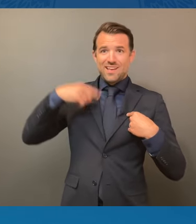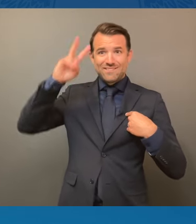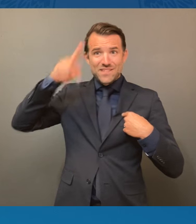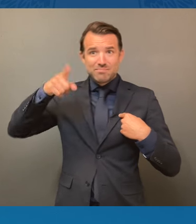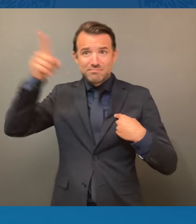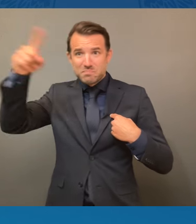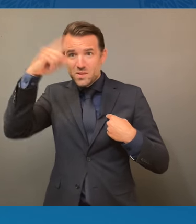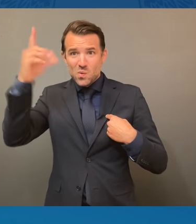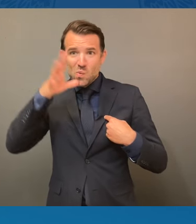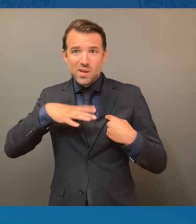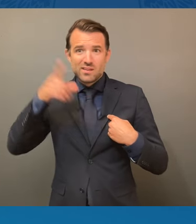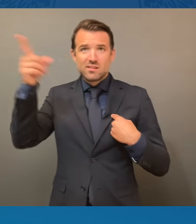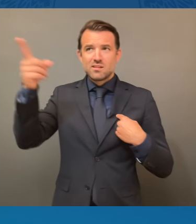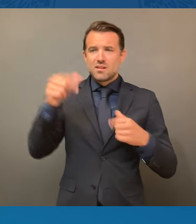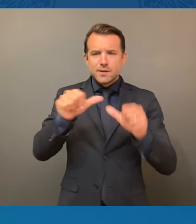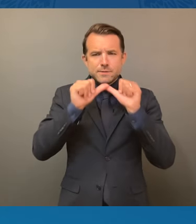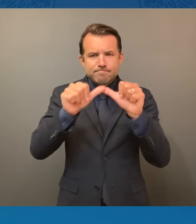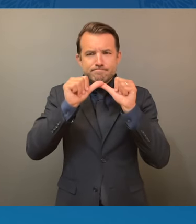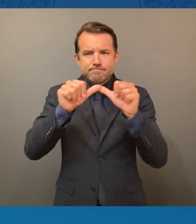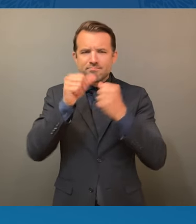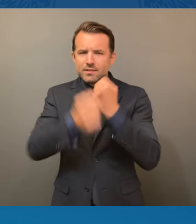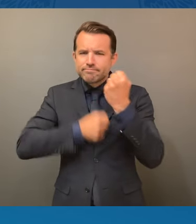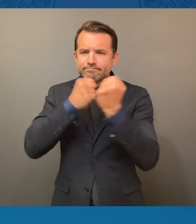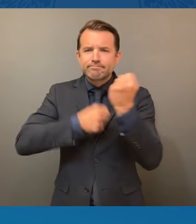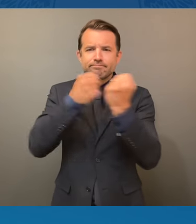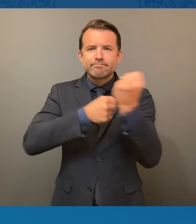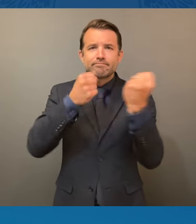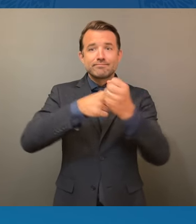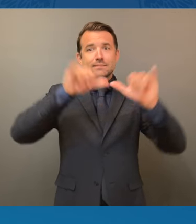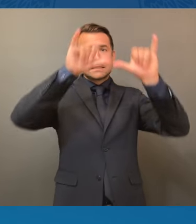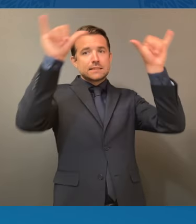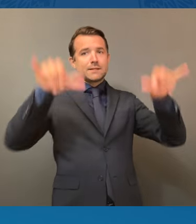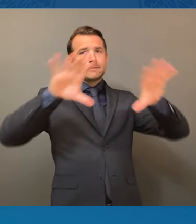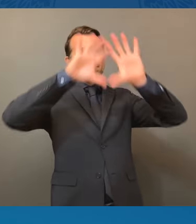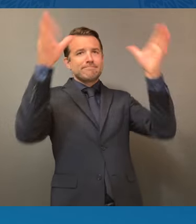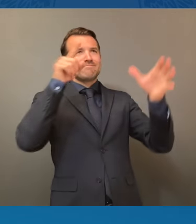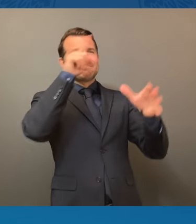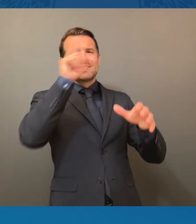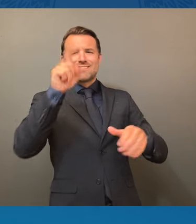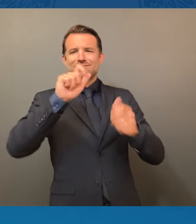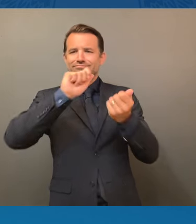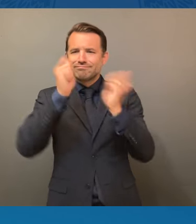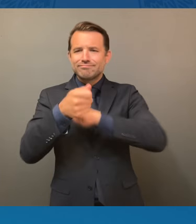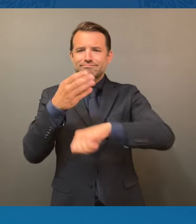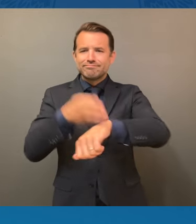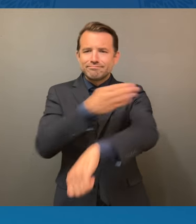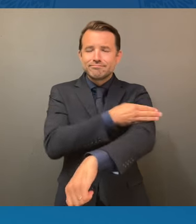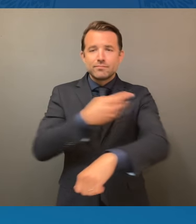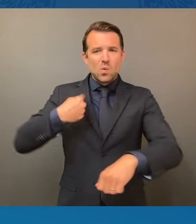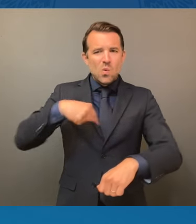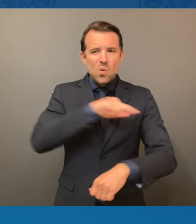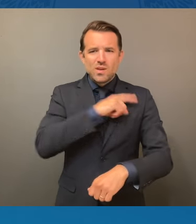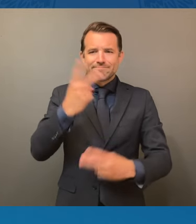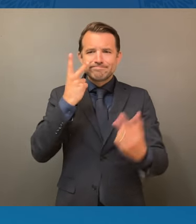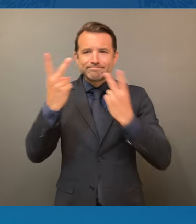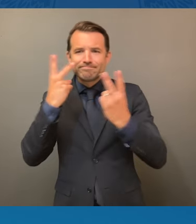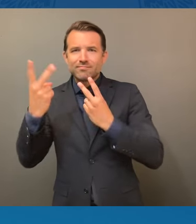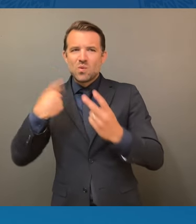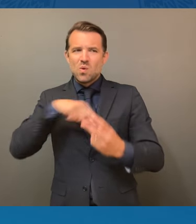for real systemic change that will make us feel seen, heard, and protected.